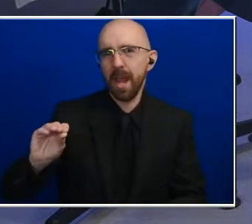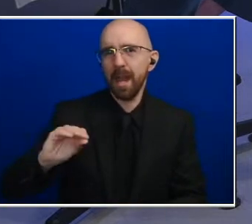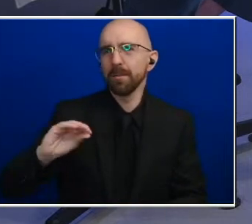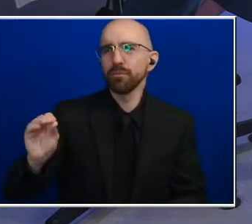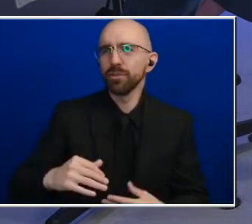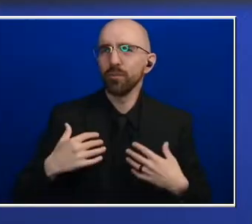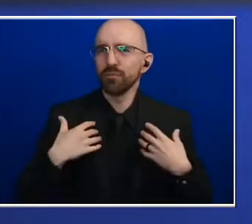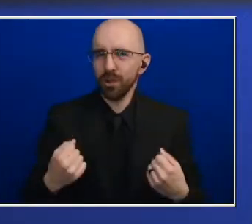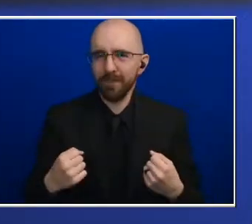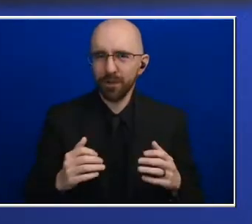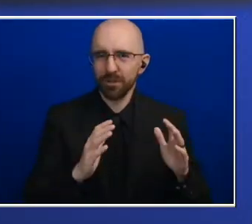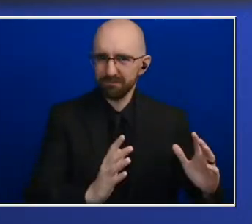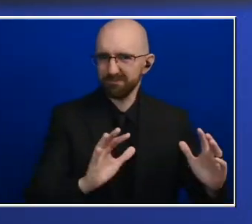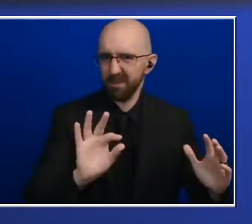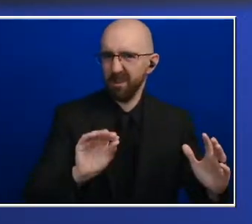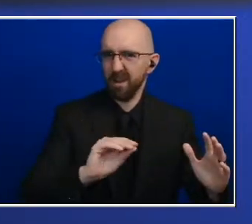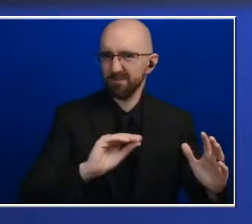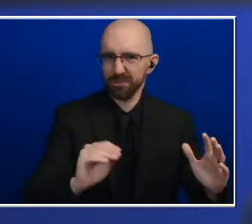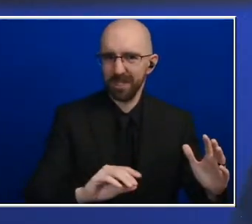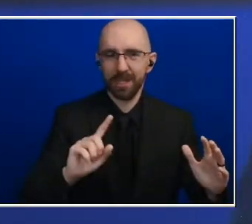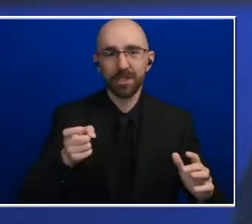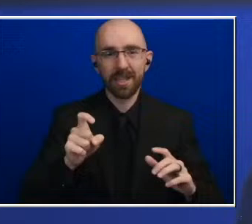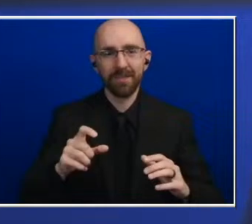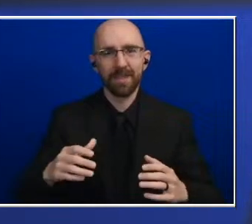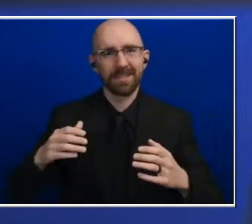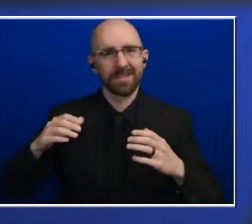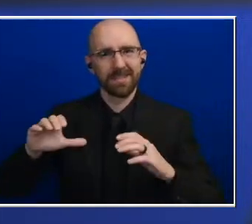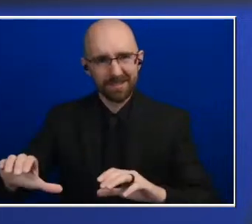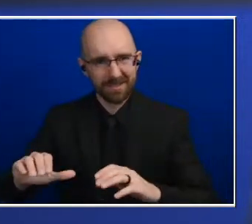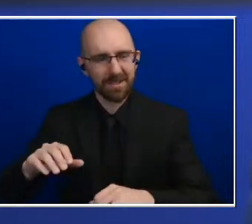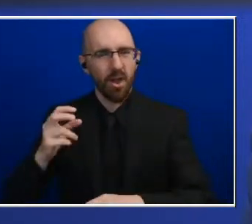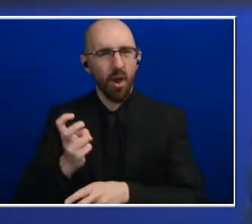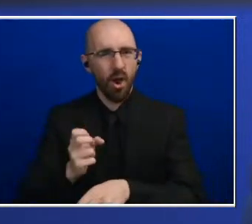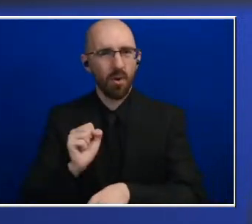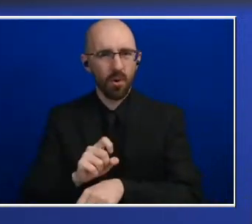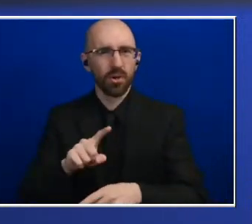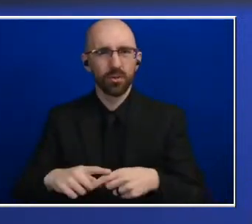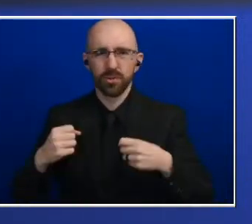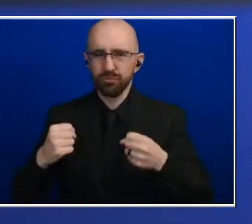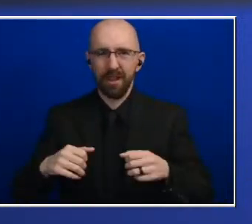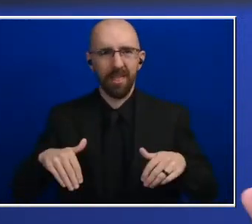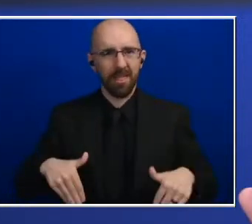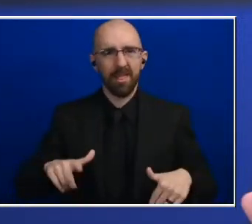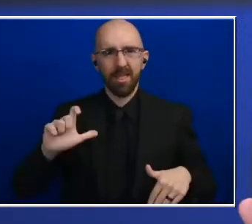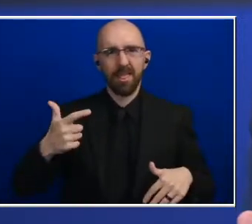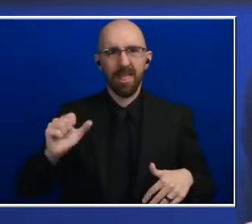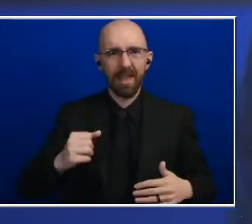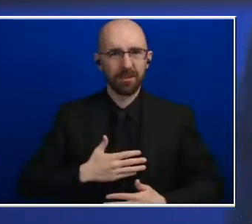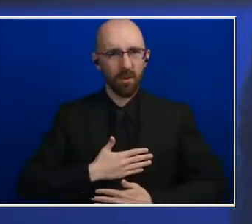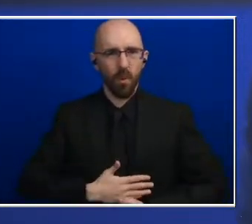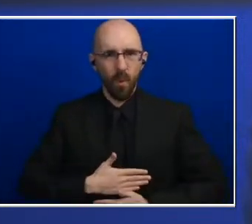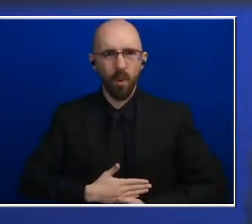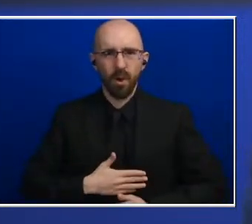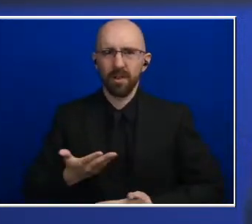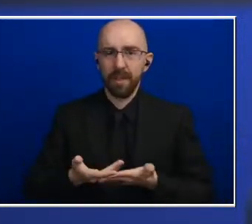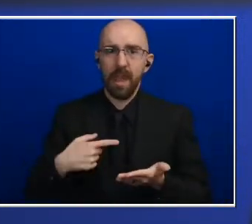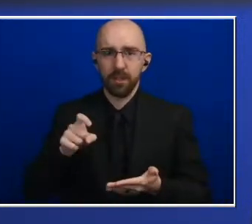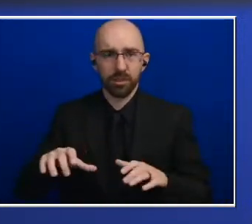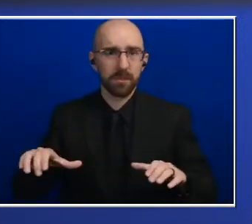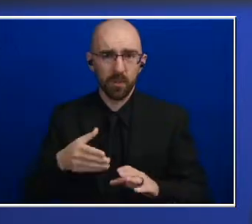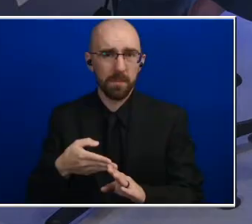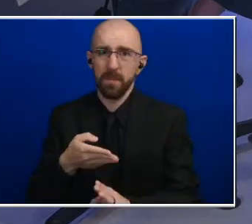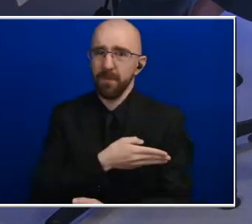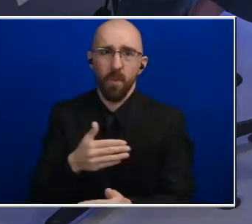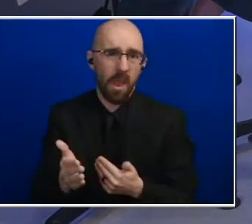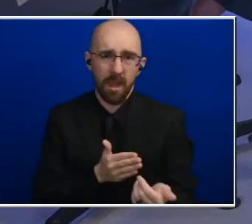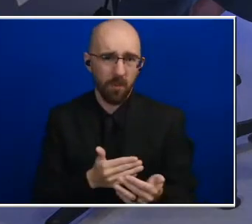And I just have to put in the more hard work to strengthen my legs and my core, which are the things I should have been doing before anyway. So now